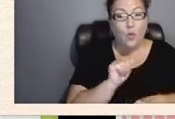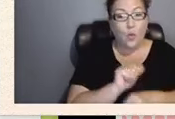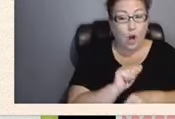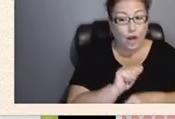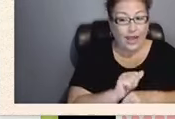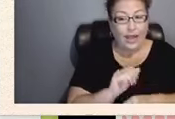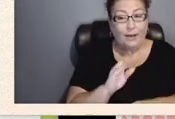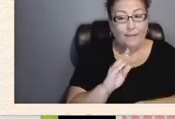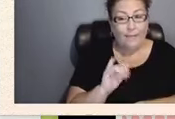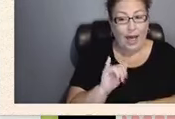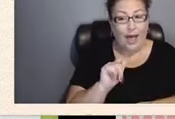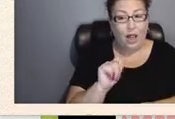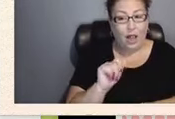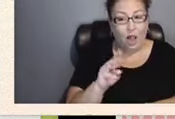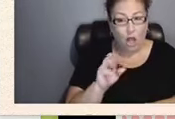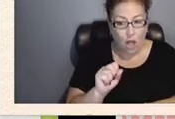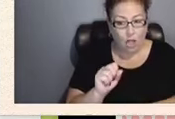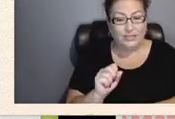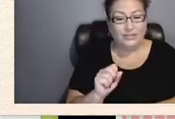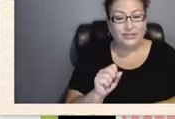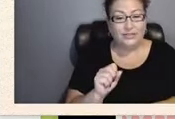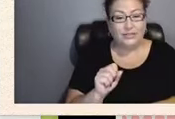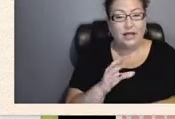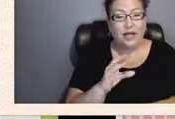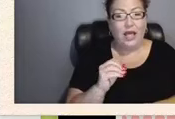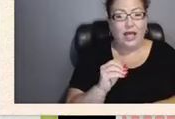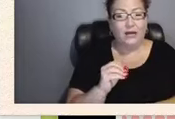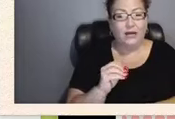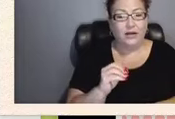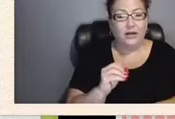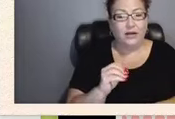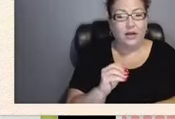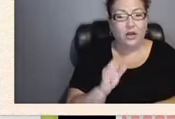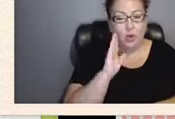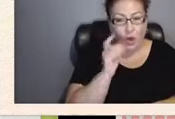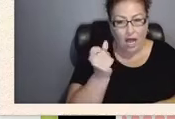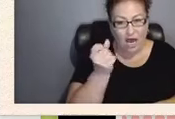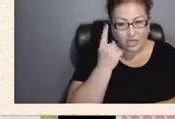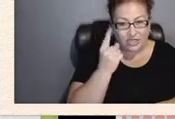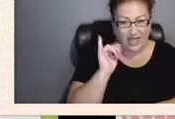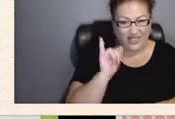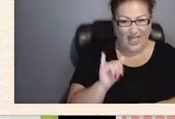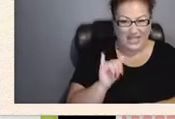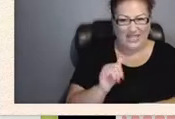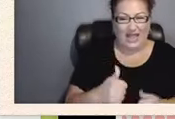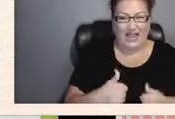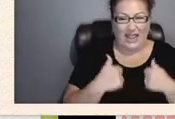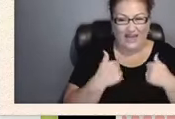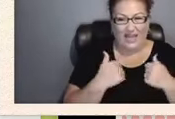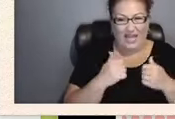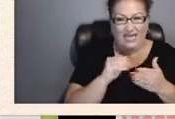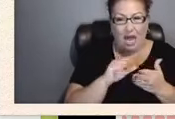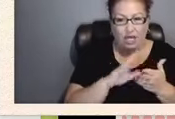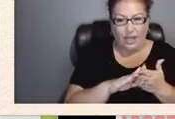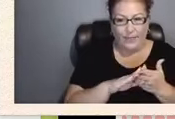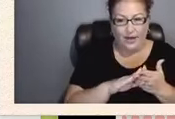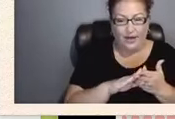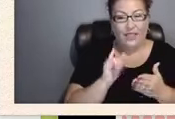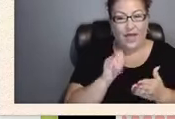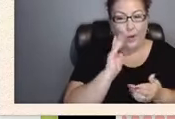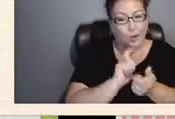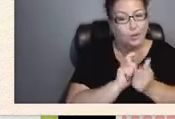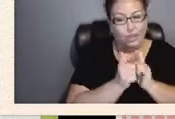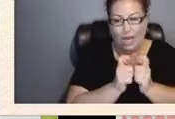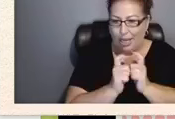And you're gonna understand that that's a living document and it's gonna change all the